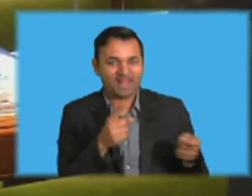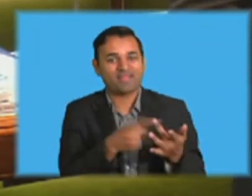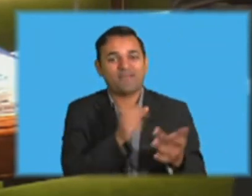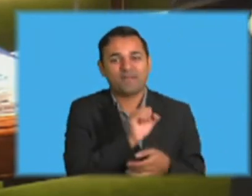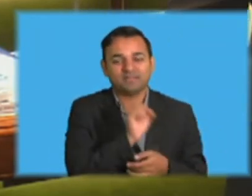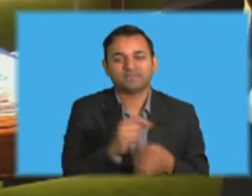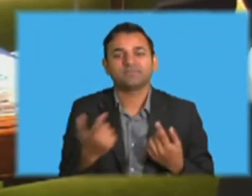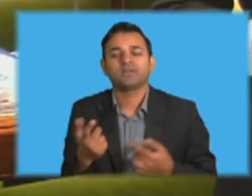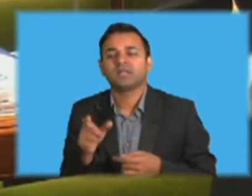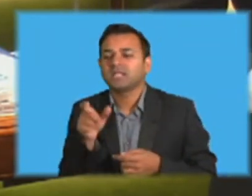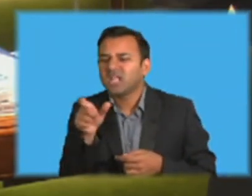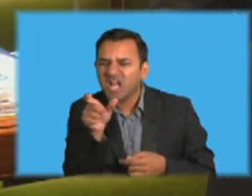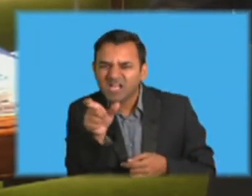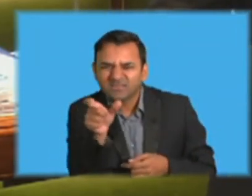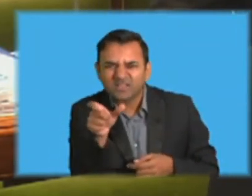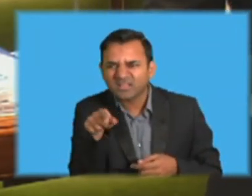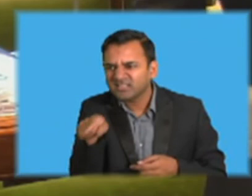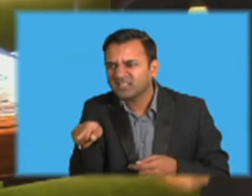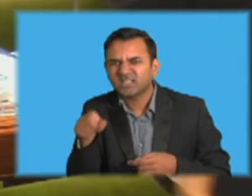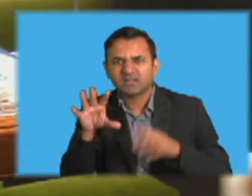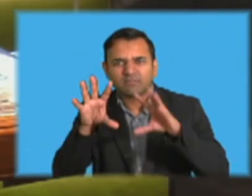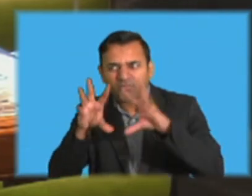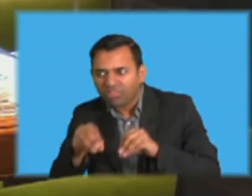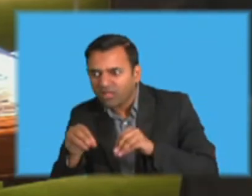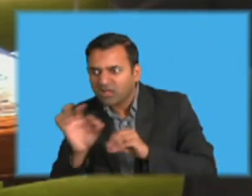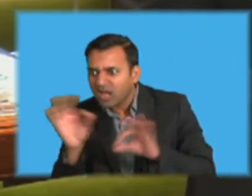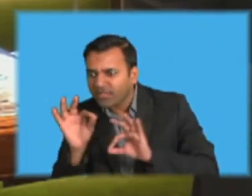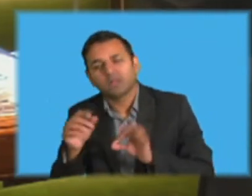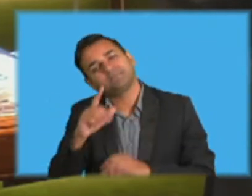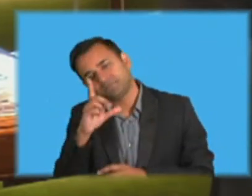and the bus driver or the bus company does not have it, they can go in for free.